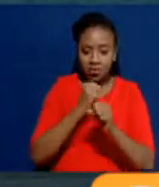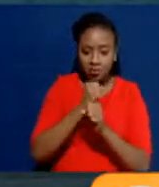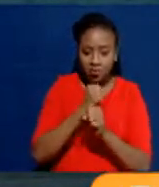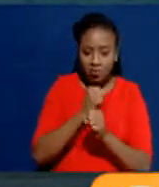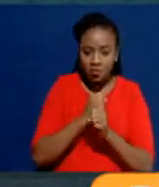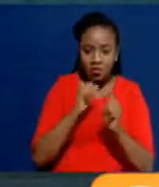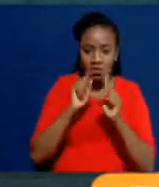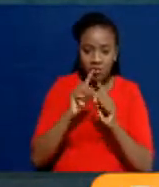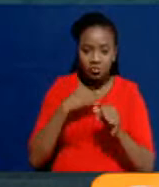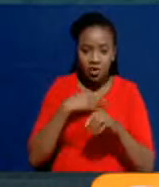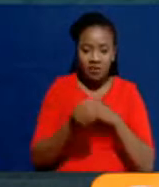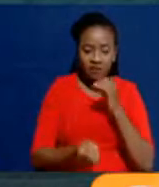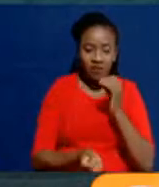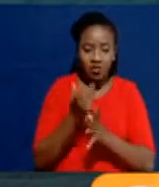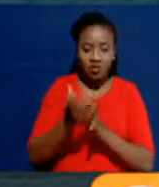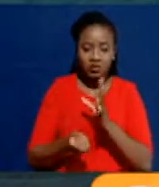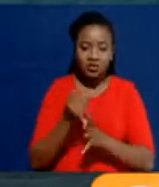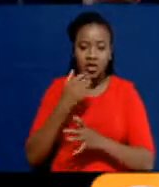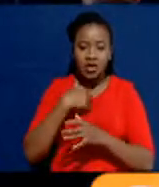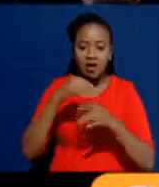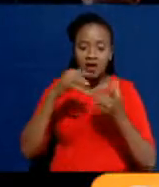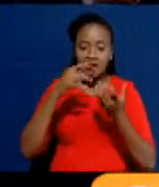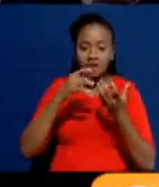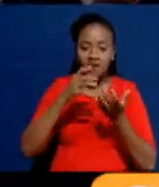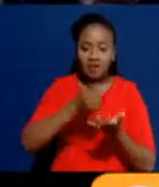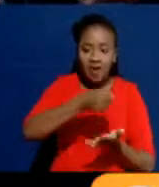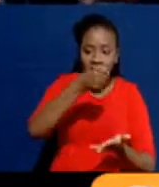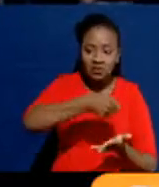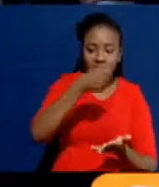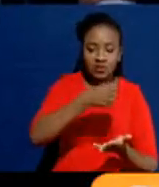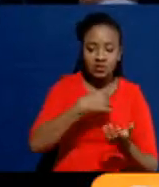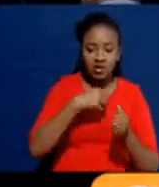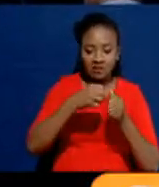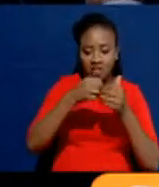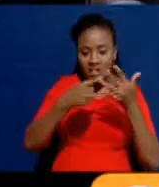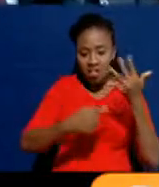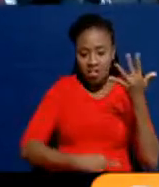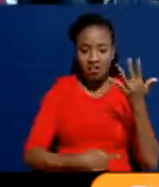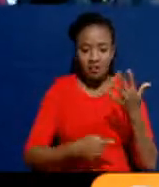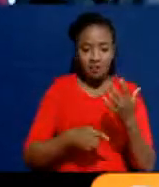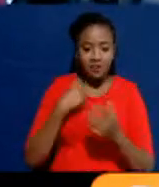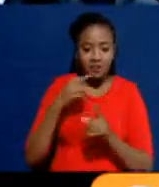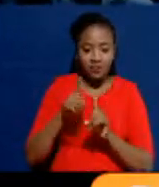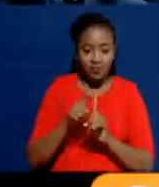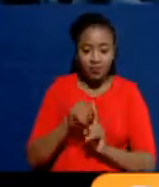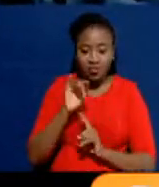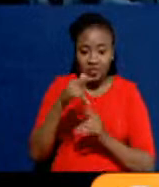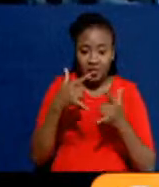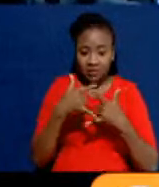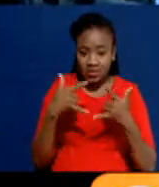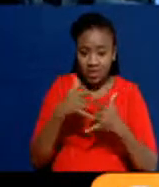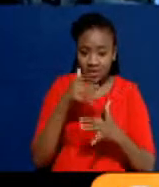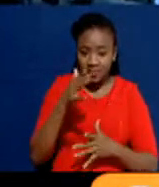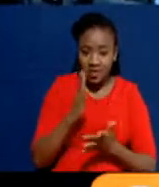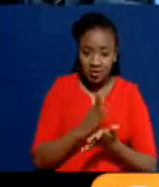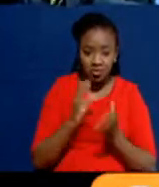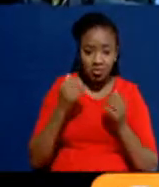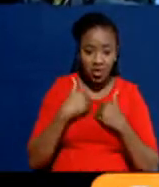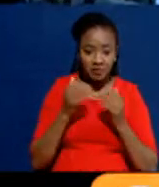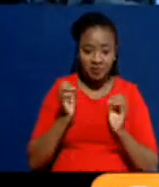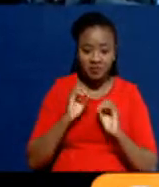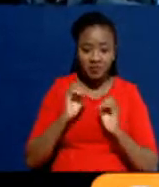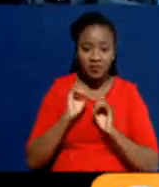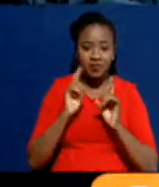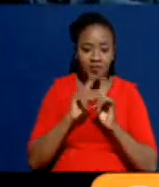have launches, we have budgets, we have this and that going on. And that gap, there was no gap really that needed to be filled. And